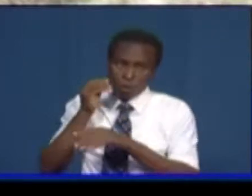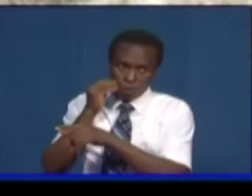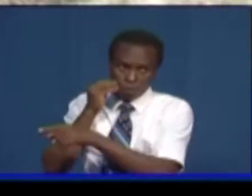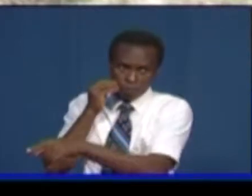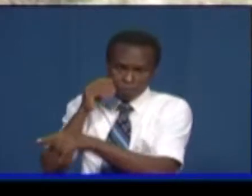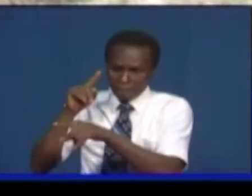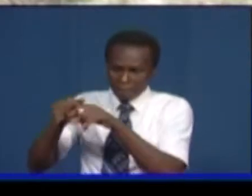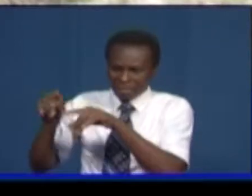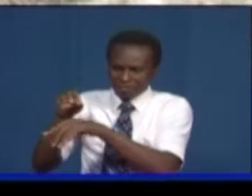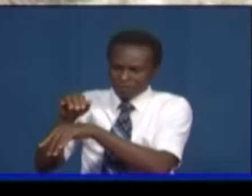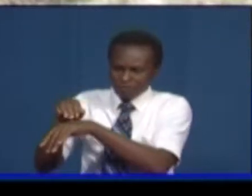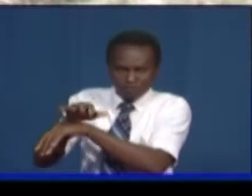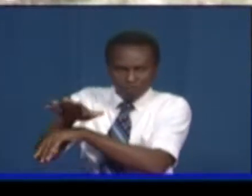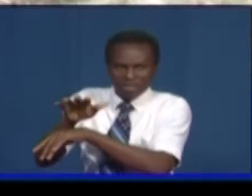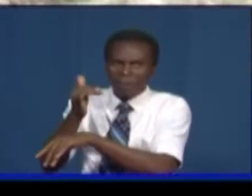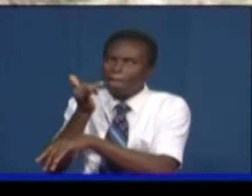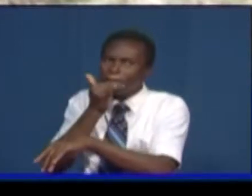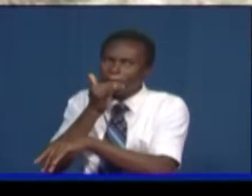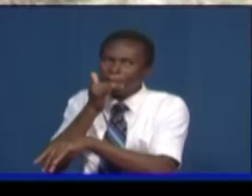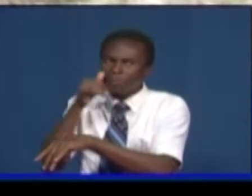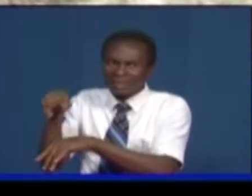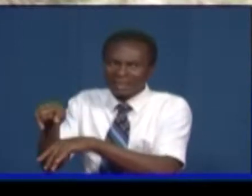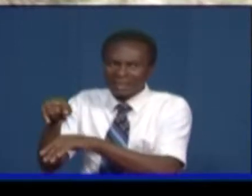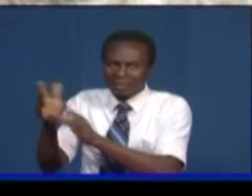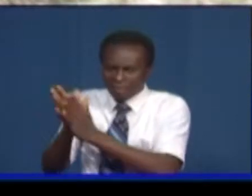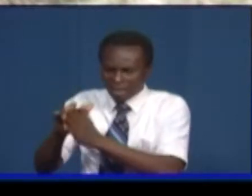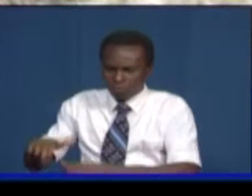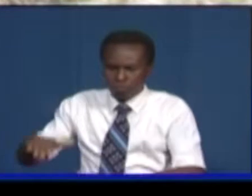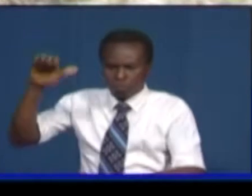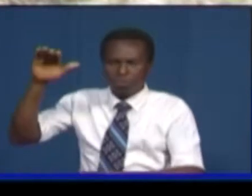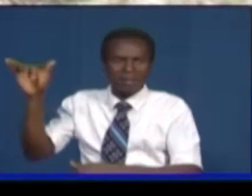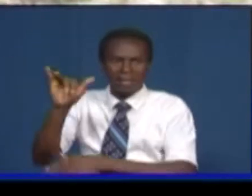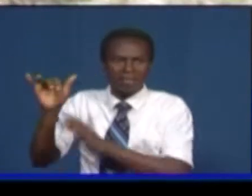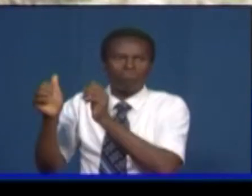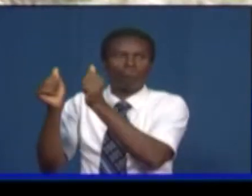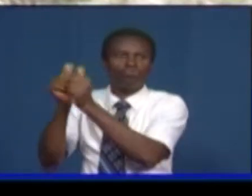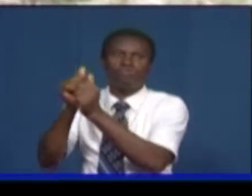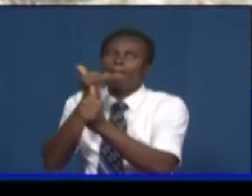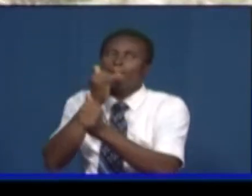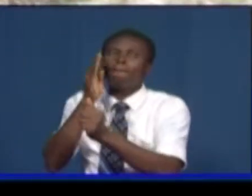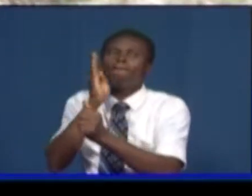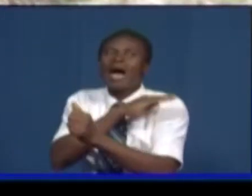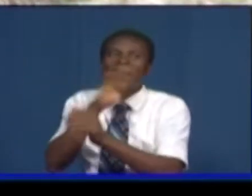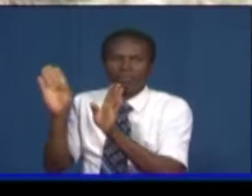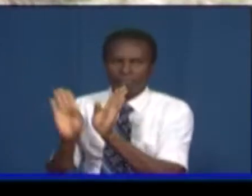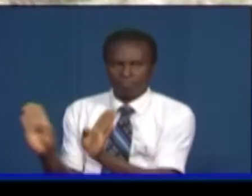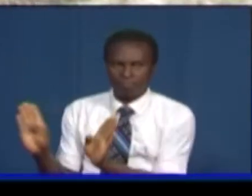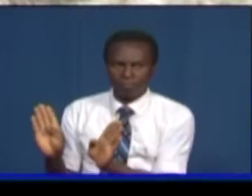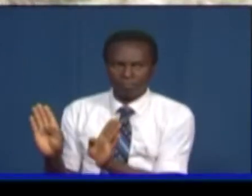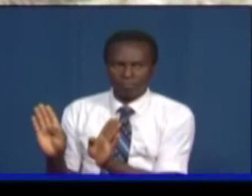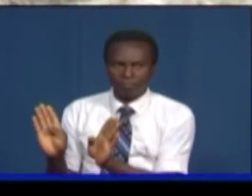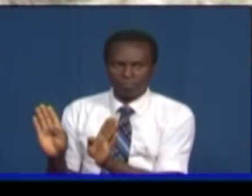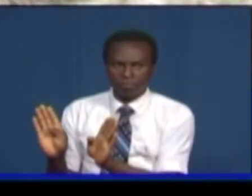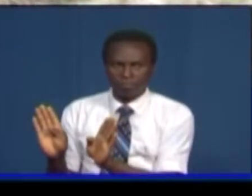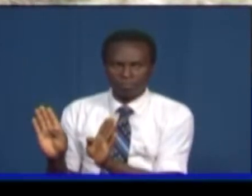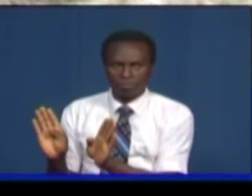them, and even emotional, how you even bring them up, how you strip them. Sometimes you even go overboard. You don't beat a